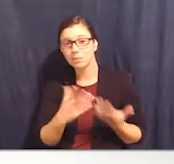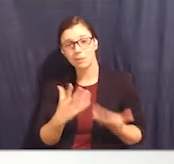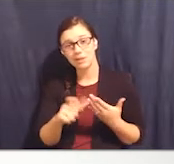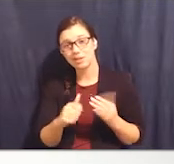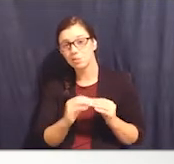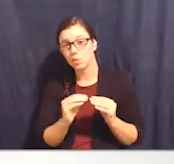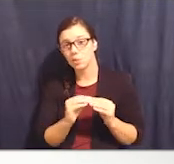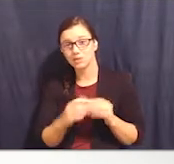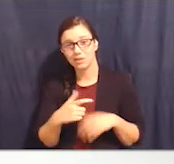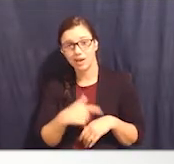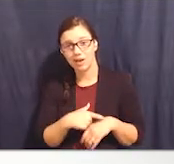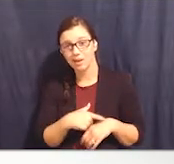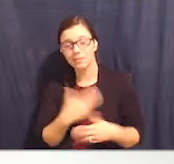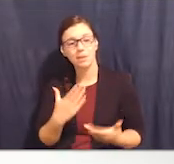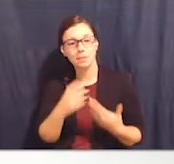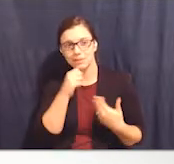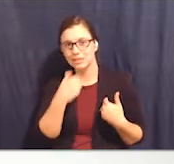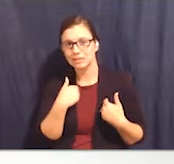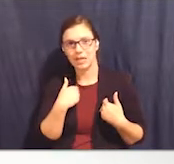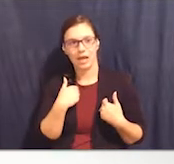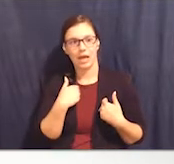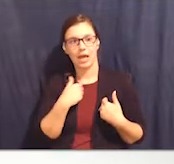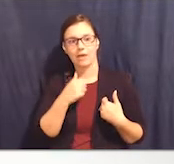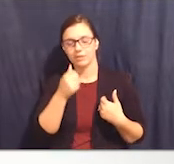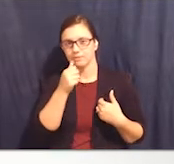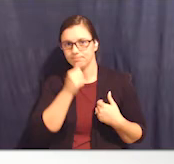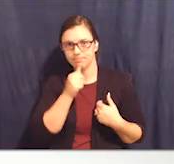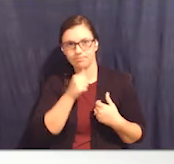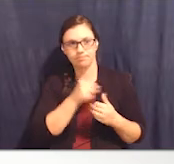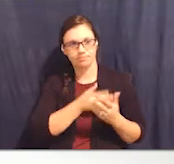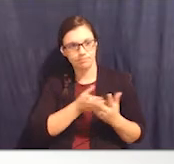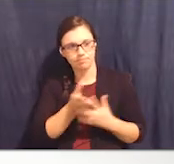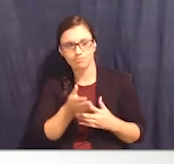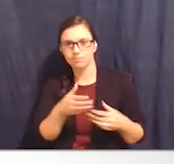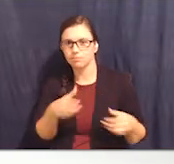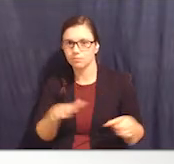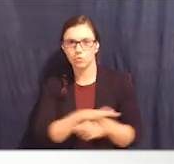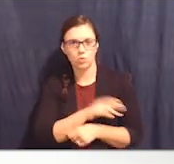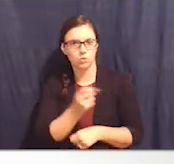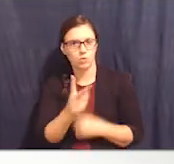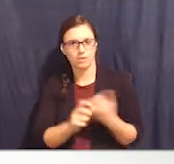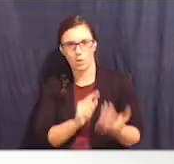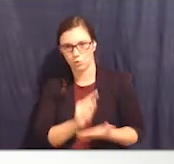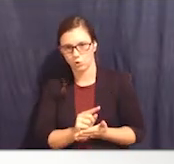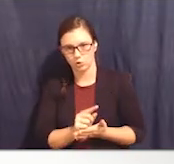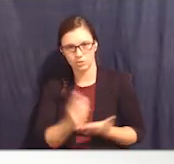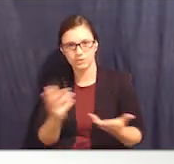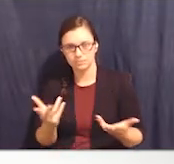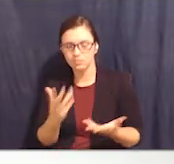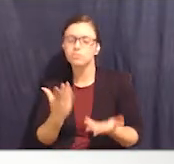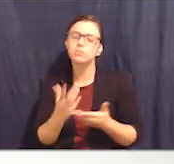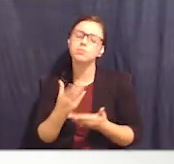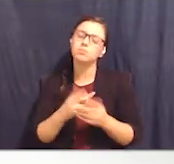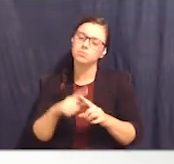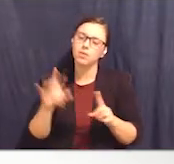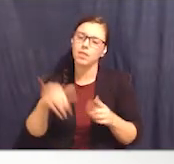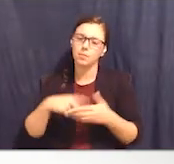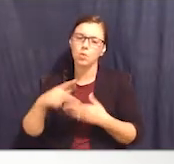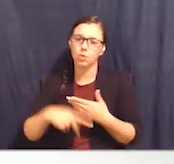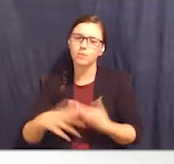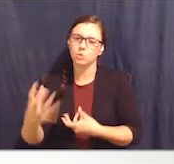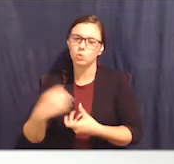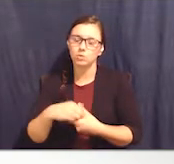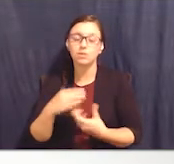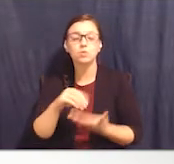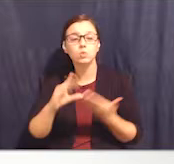has taken the stand, and I mean, that's why I'm excited about what Florida has done, to create an act that even